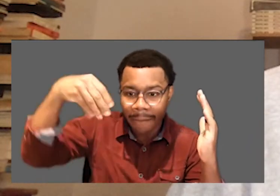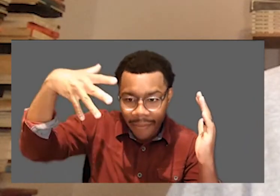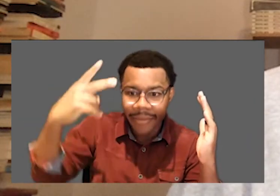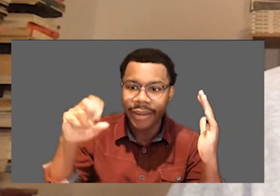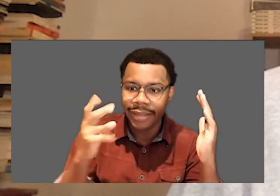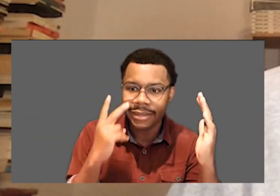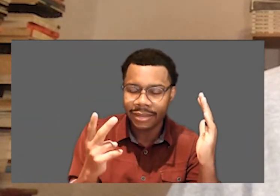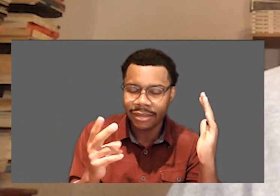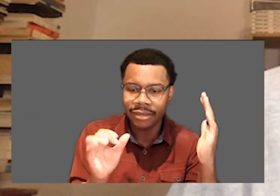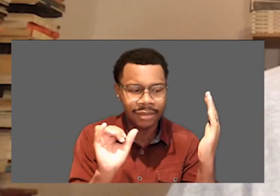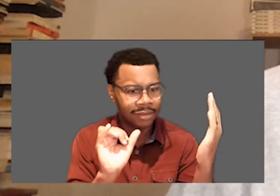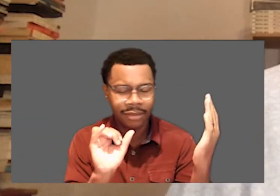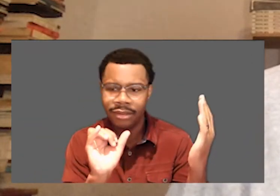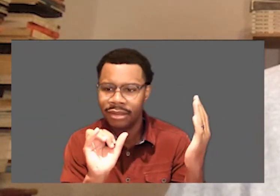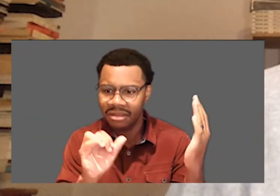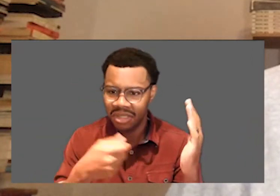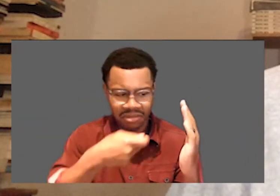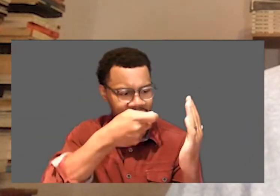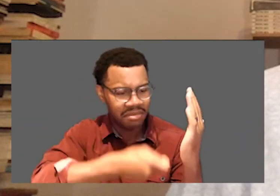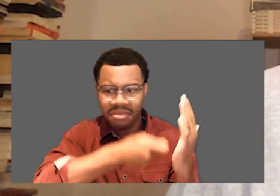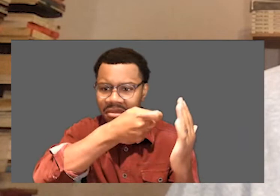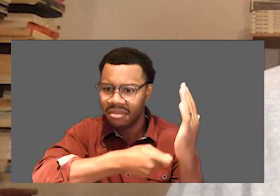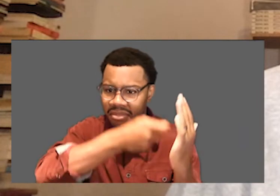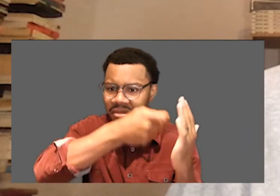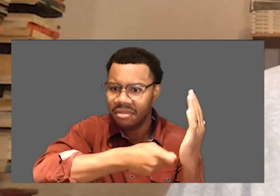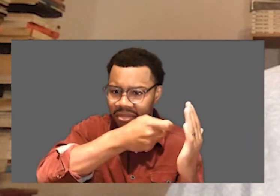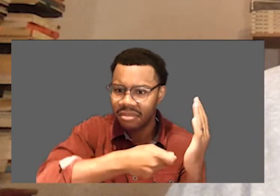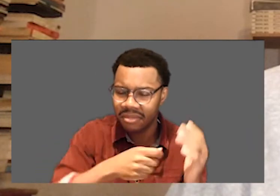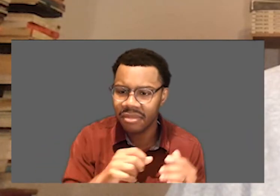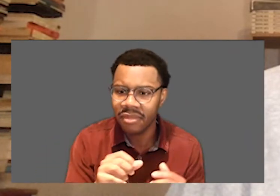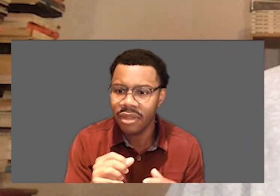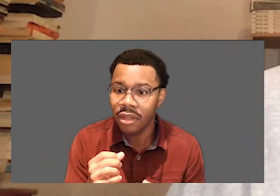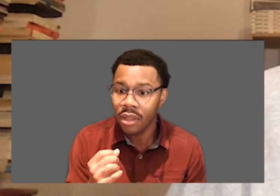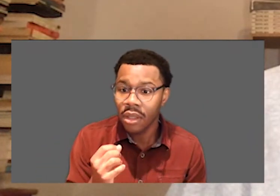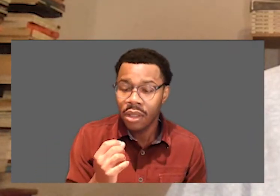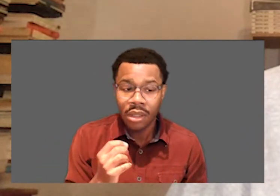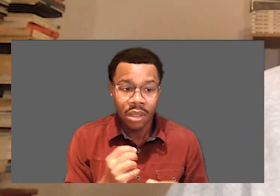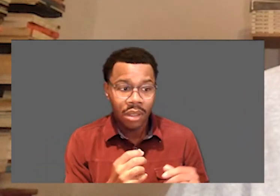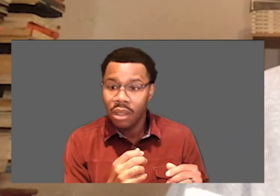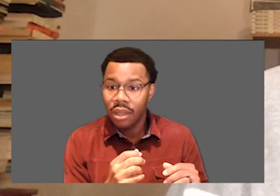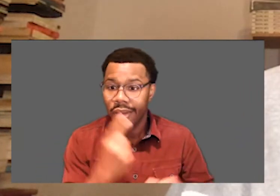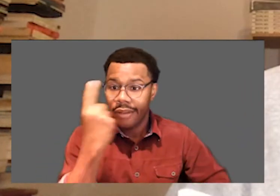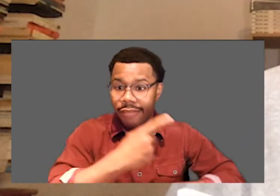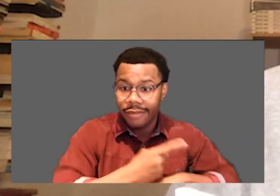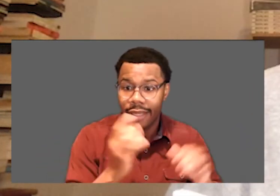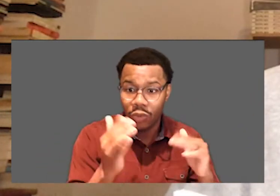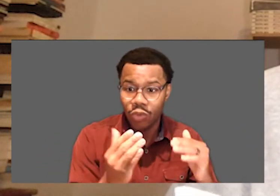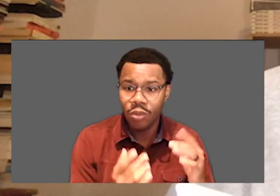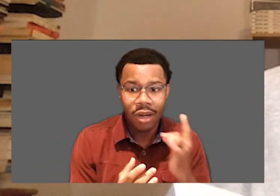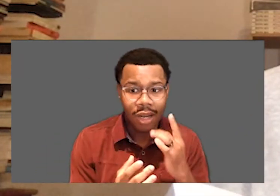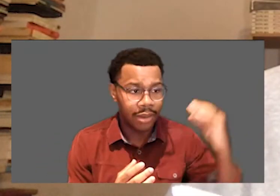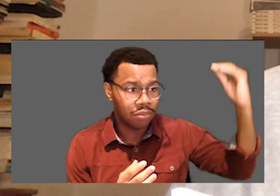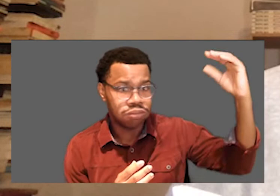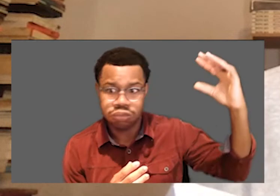fall. The light from the day room shone in like the glare of the moon, and my skin in the darkness felt